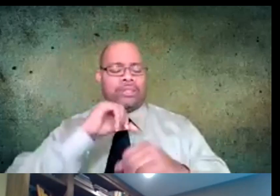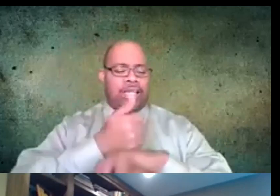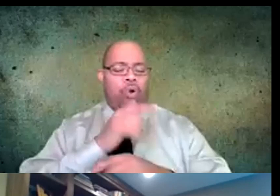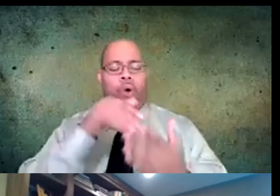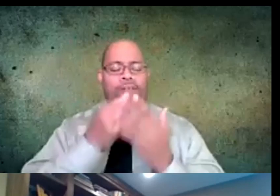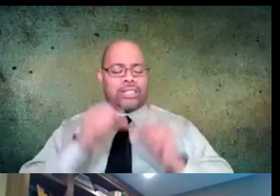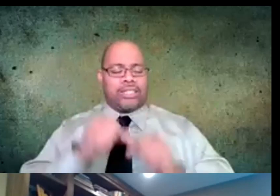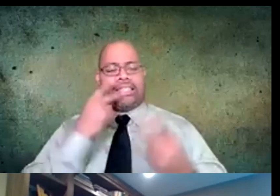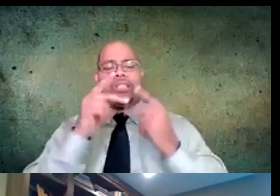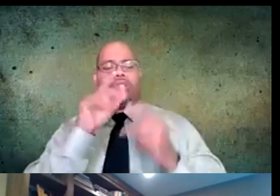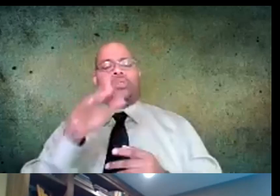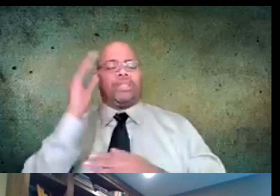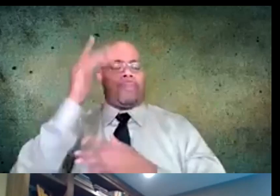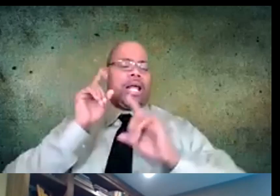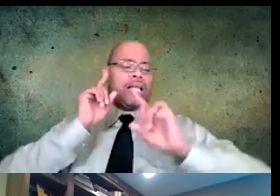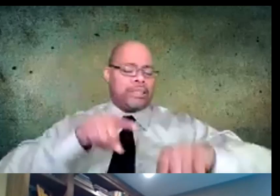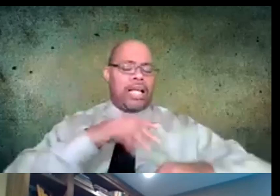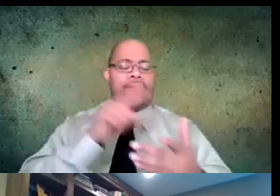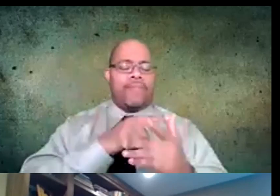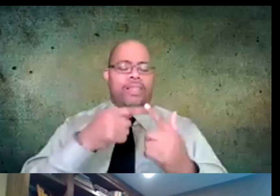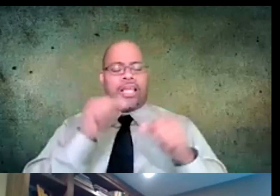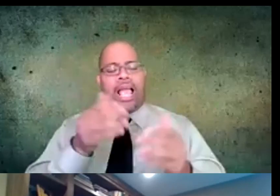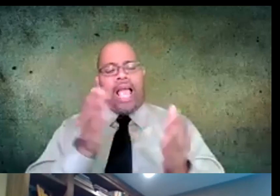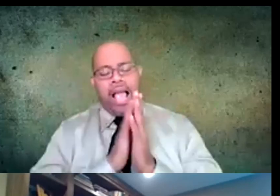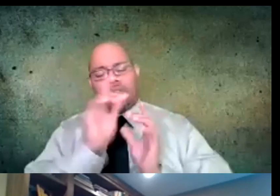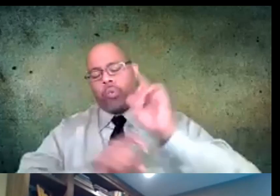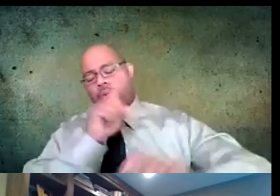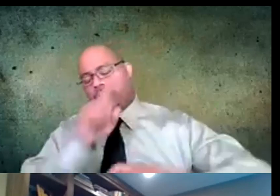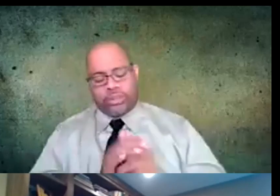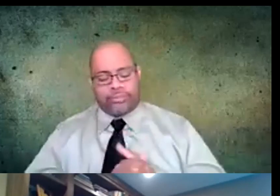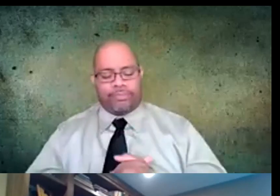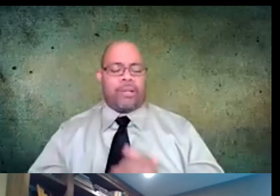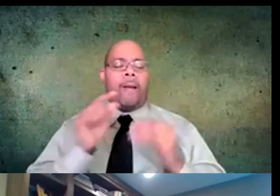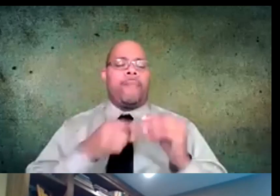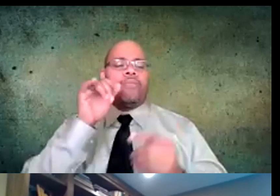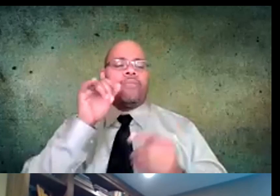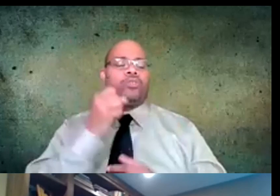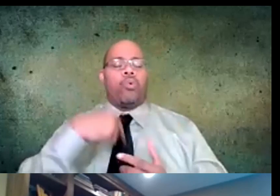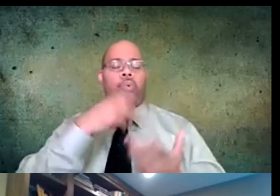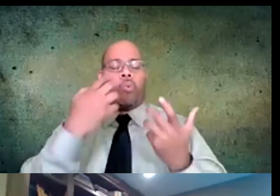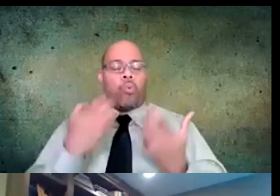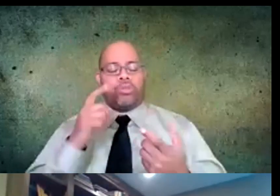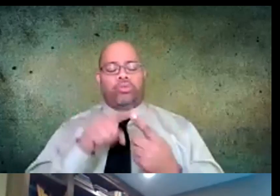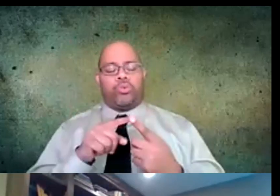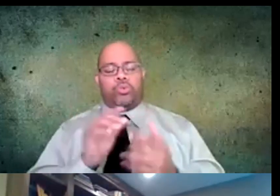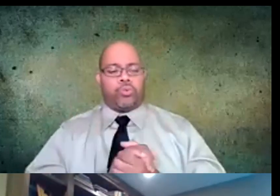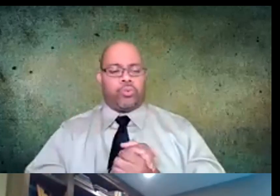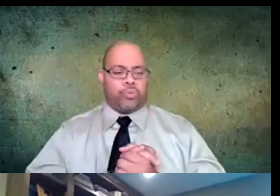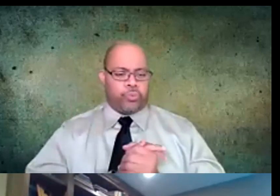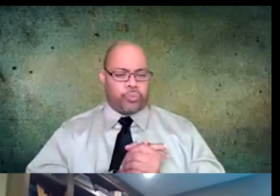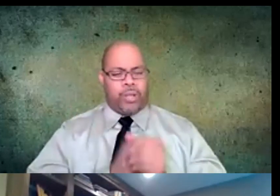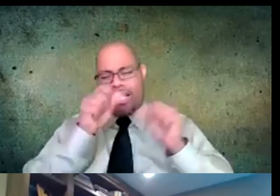view your seminar, attend, and then all of us could ask you a question about that, right? So we want to see, can